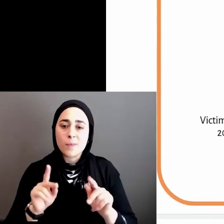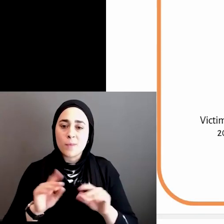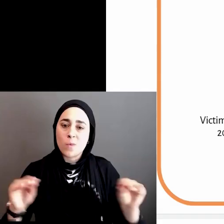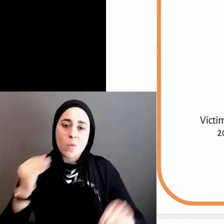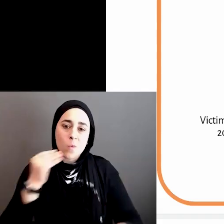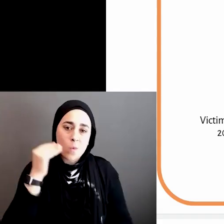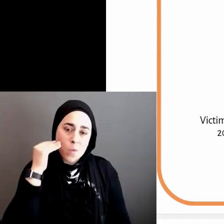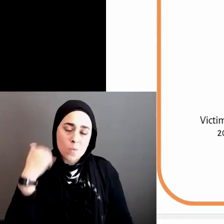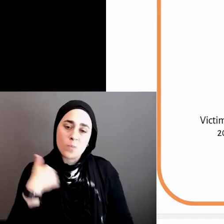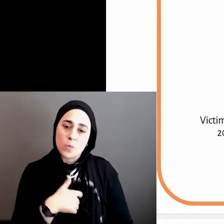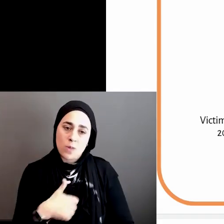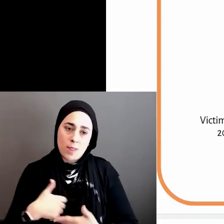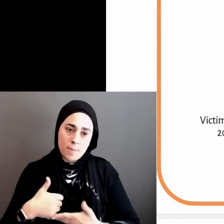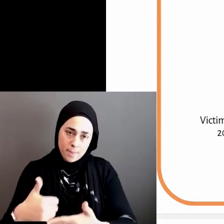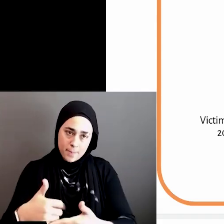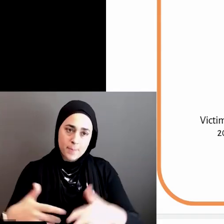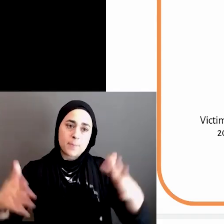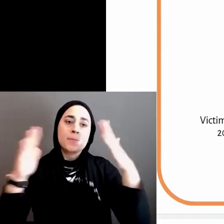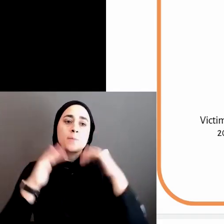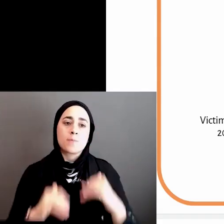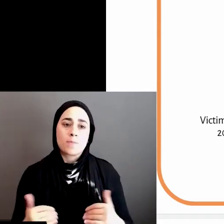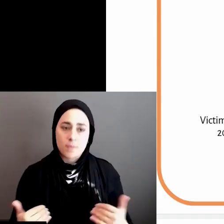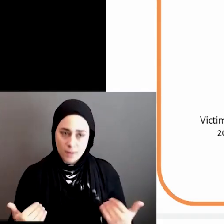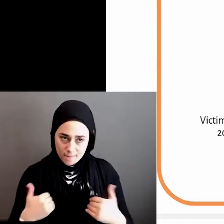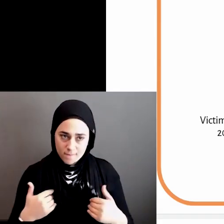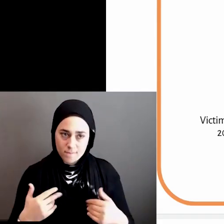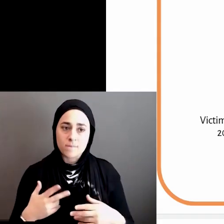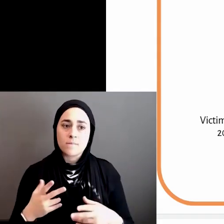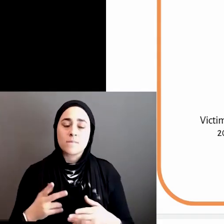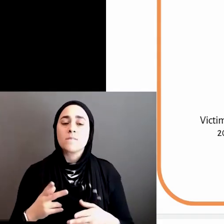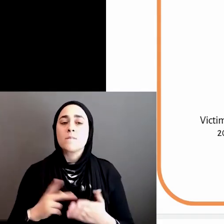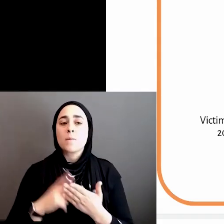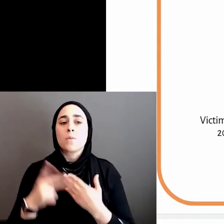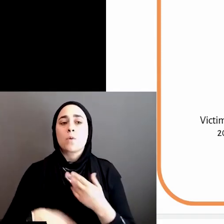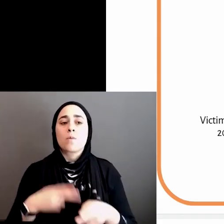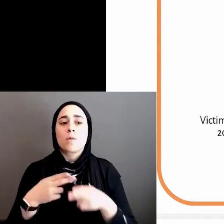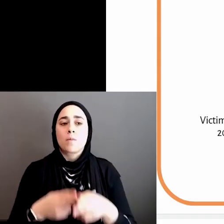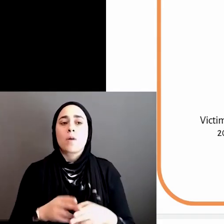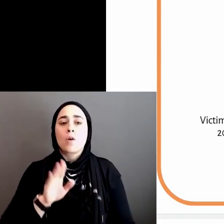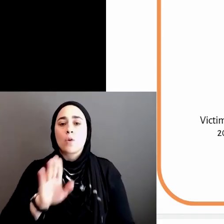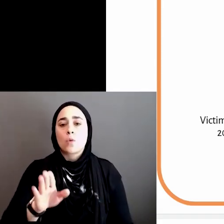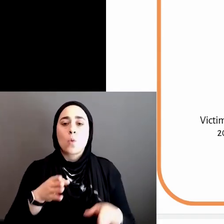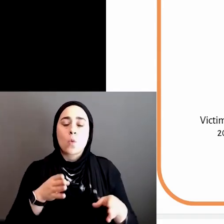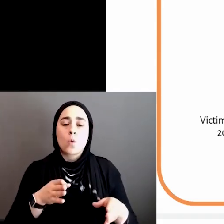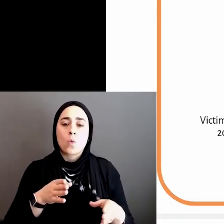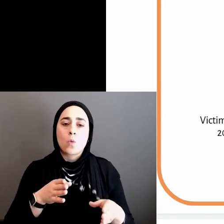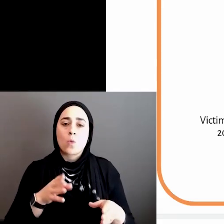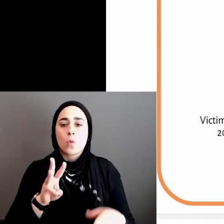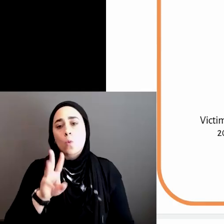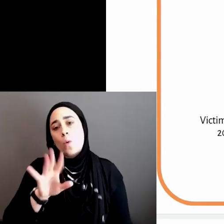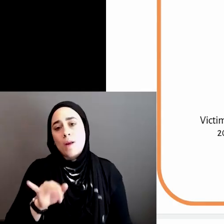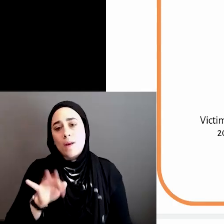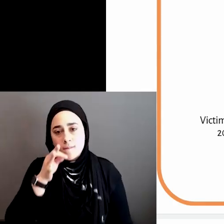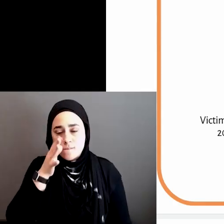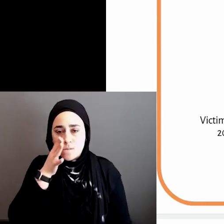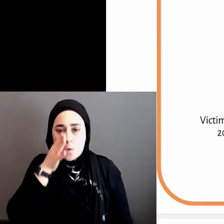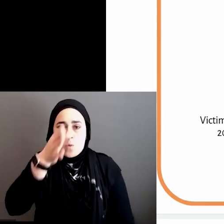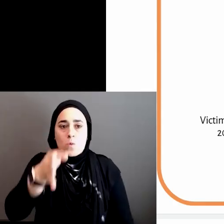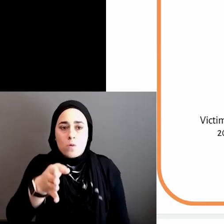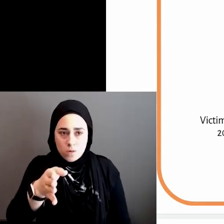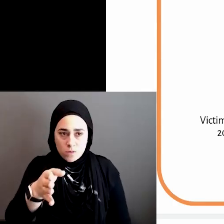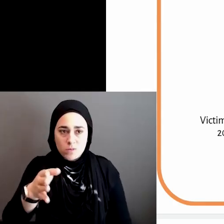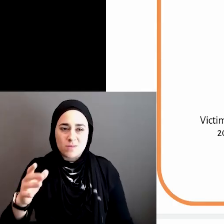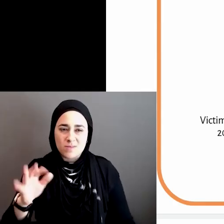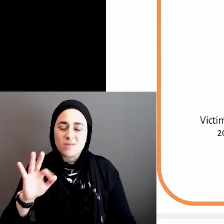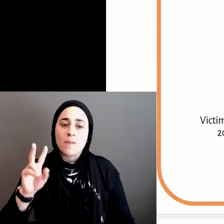assisted. We have a program called Your Way Forward for victims of sexual and family violence. It's in partnership with 8 other legal